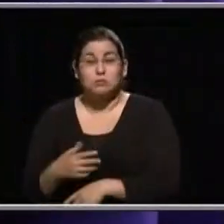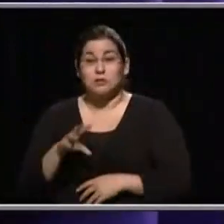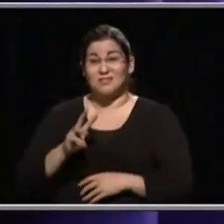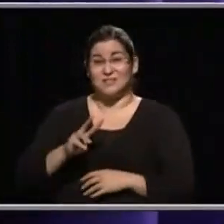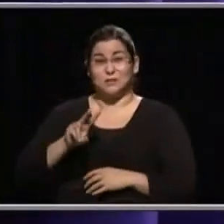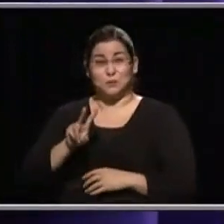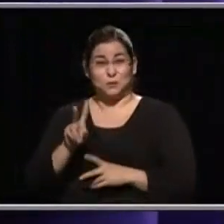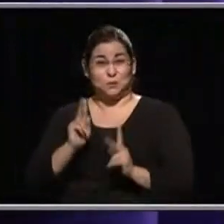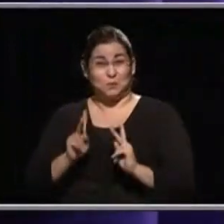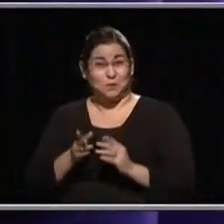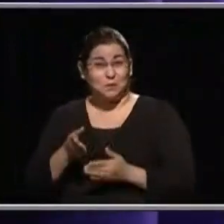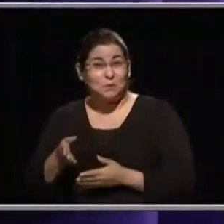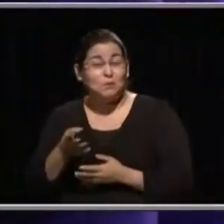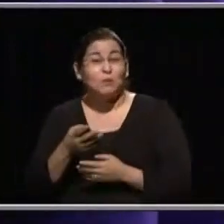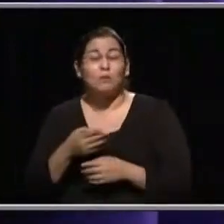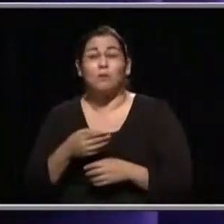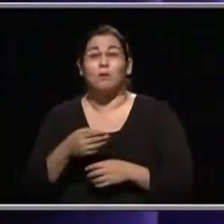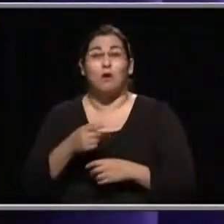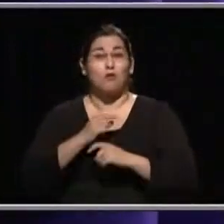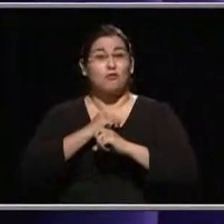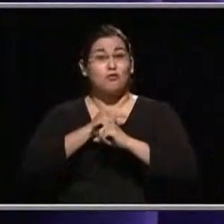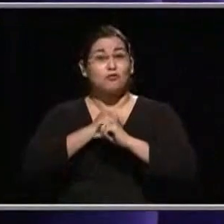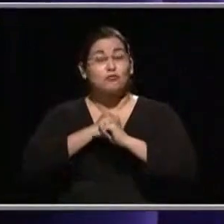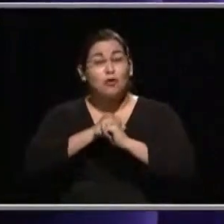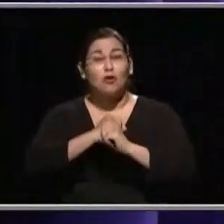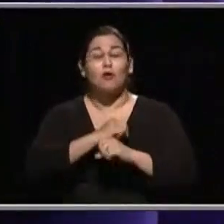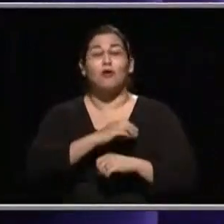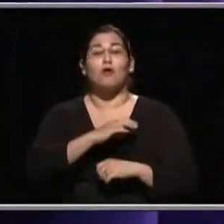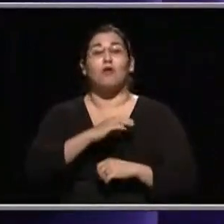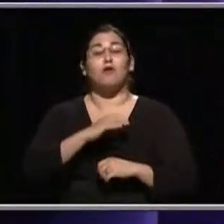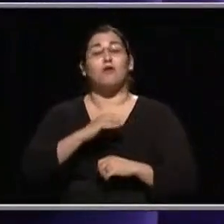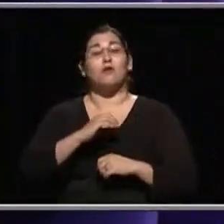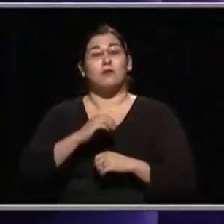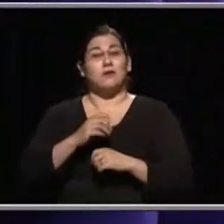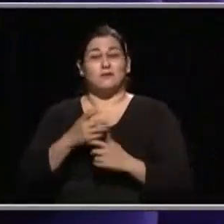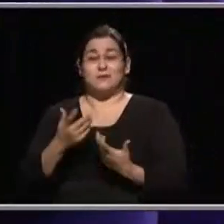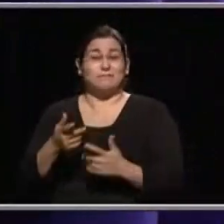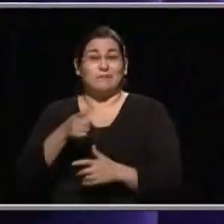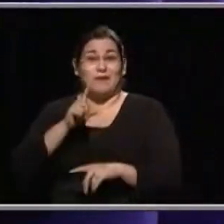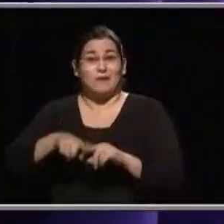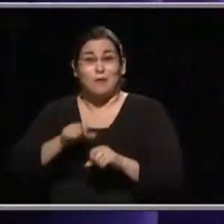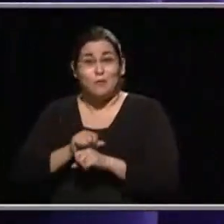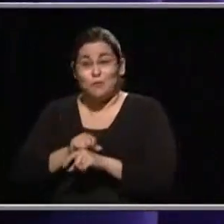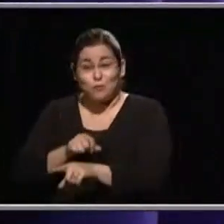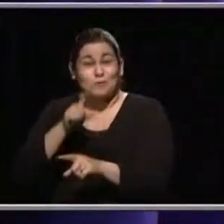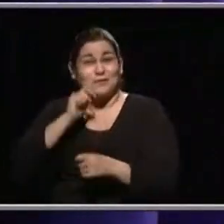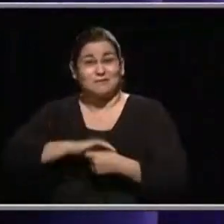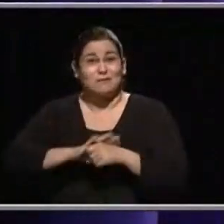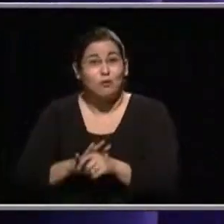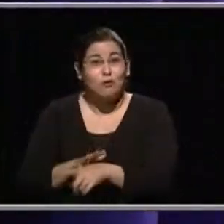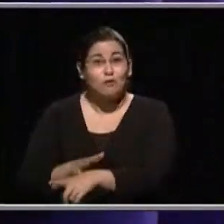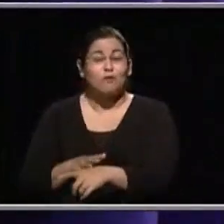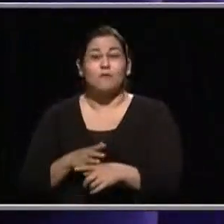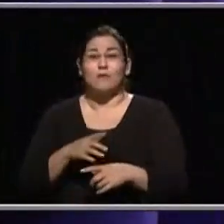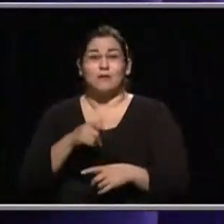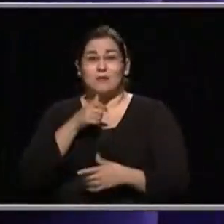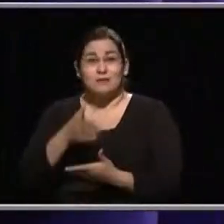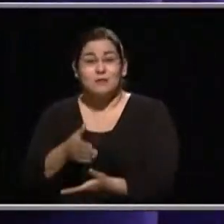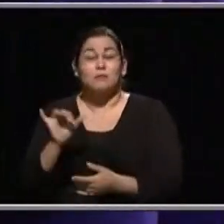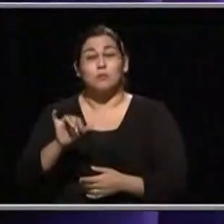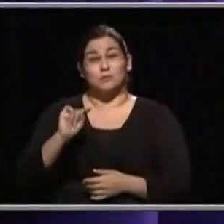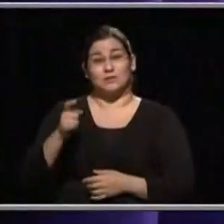people, 62 guards and civilians out because of COVID, and it's costing the taxpayers